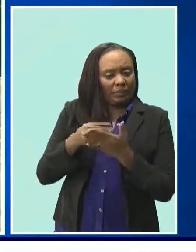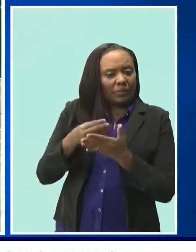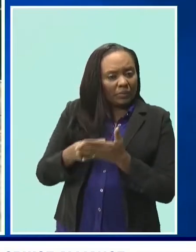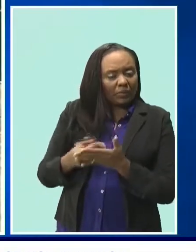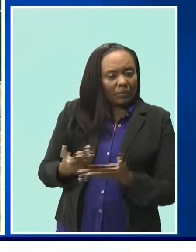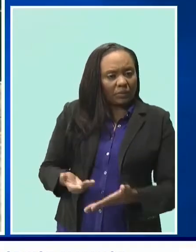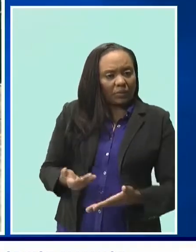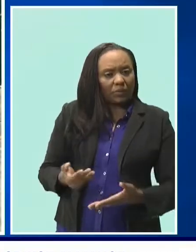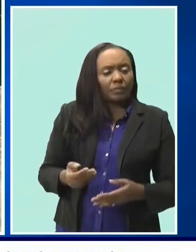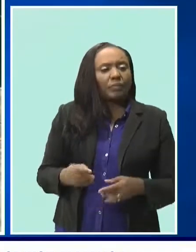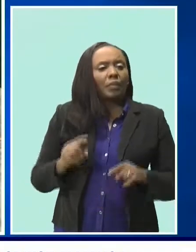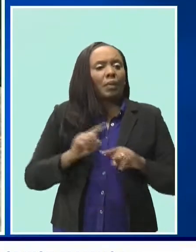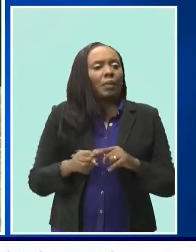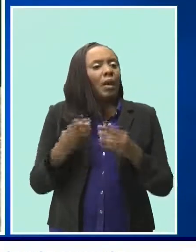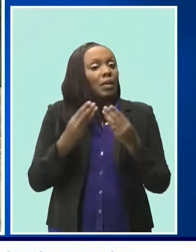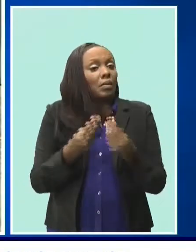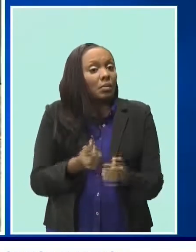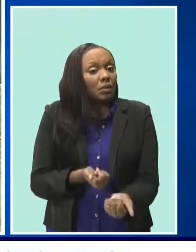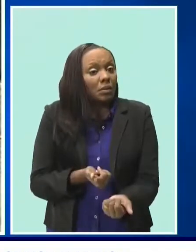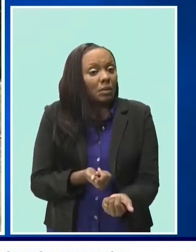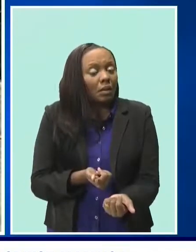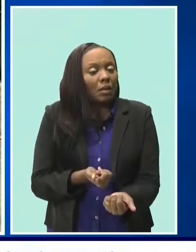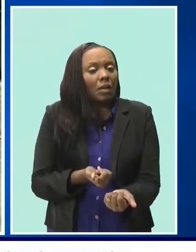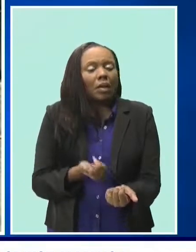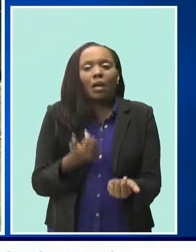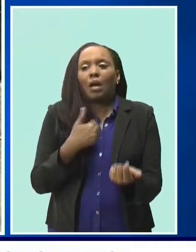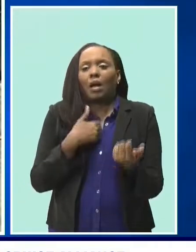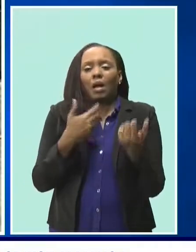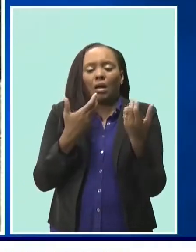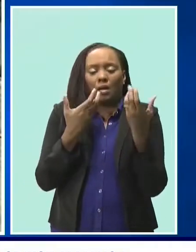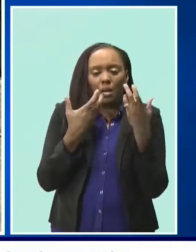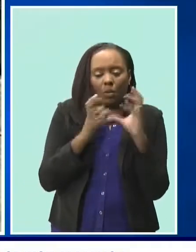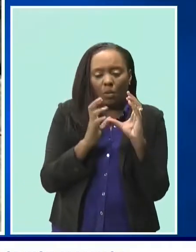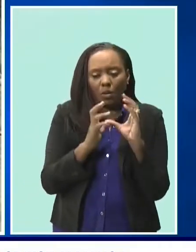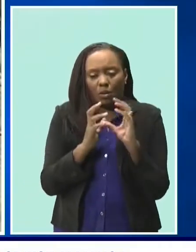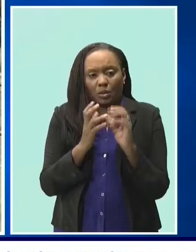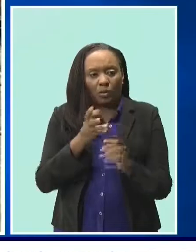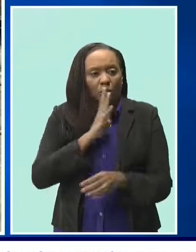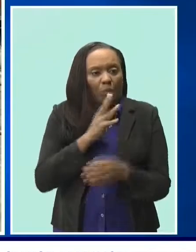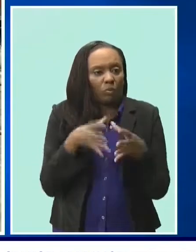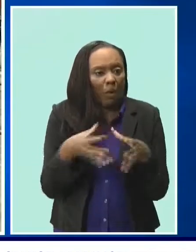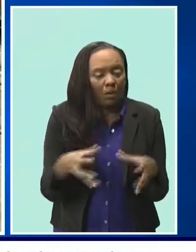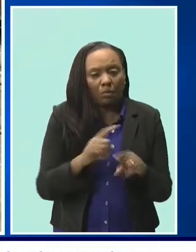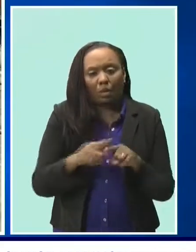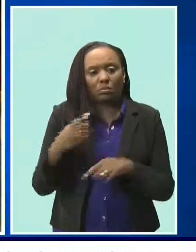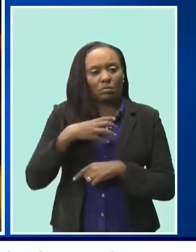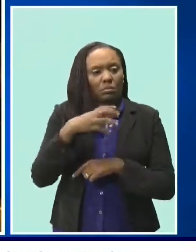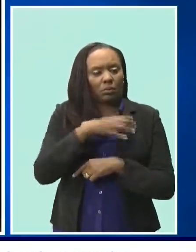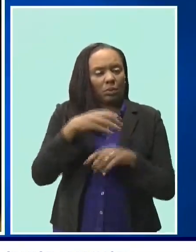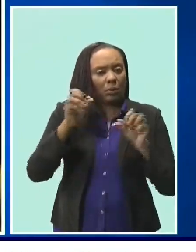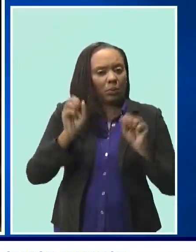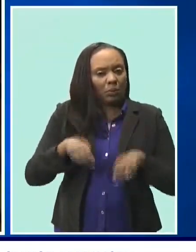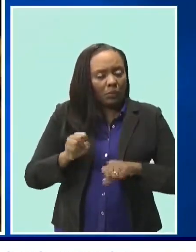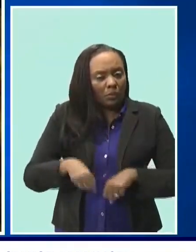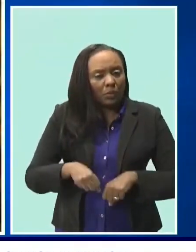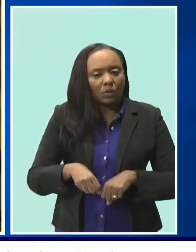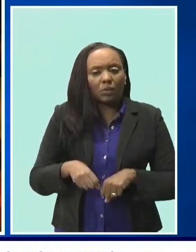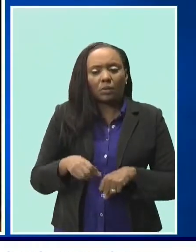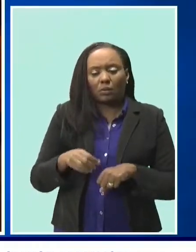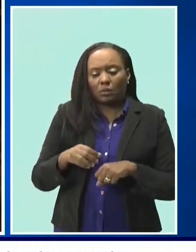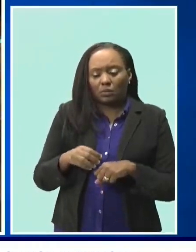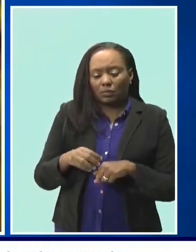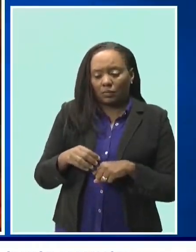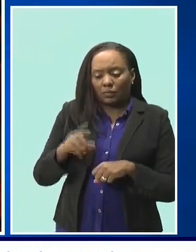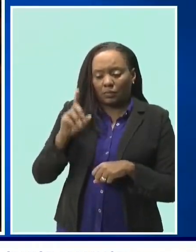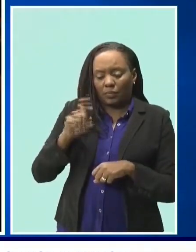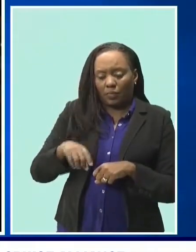solution, and I don't want to anticipate where the committee will go, but the solution may well again have to be that we look within this